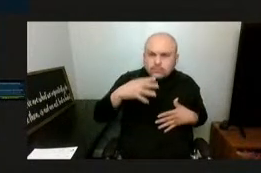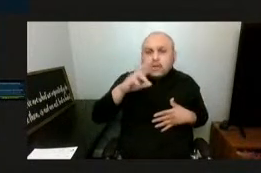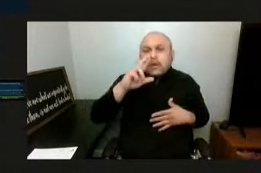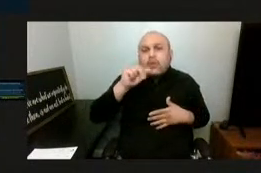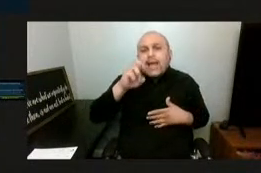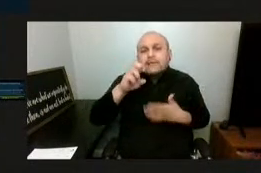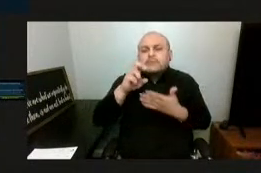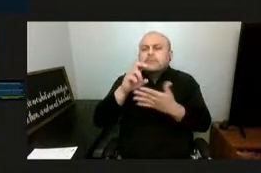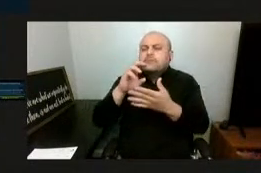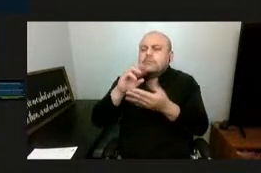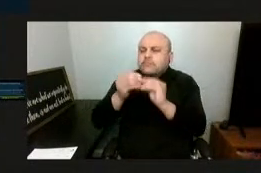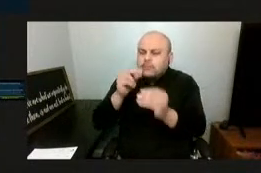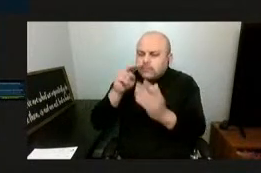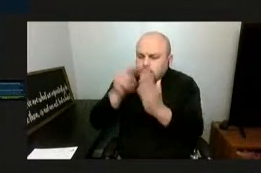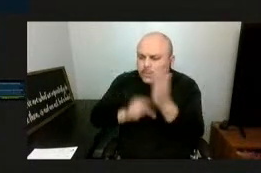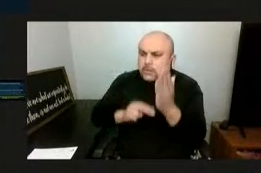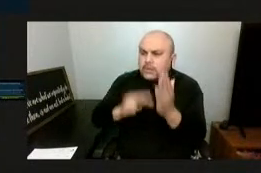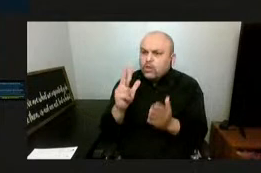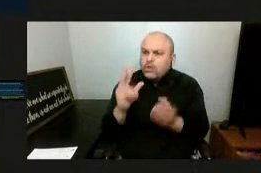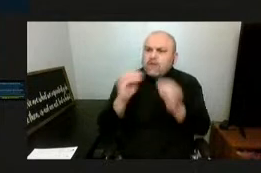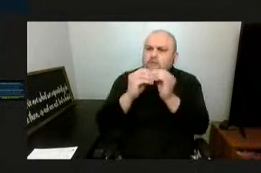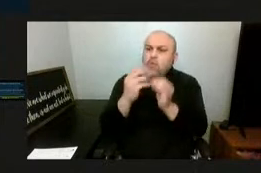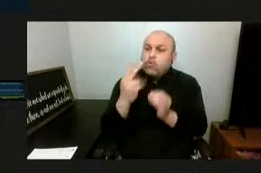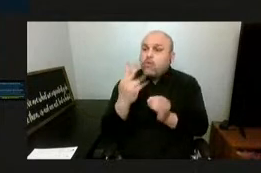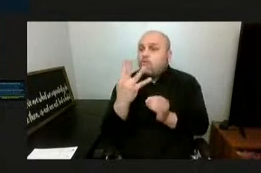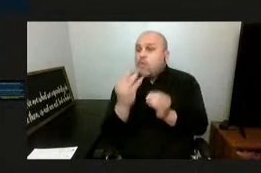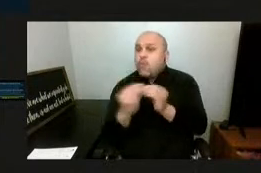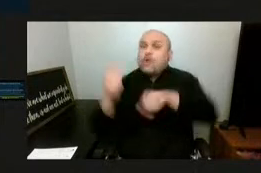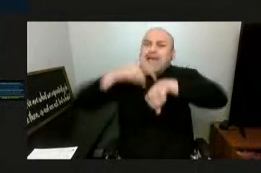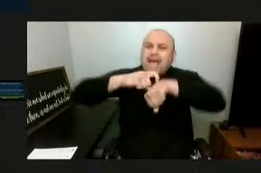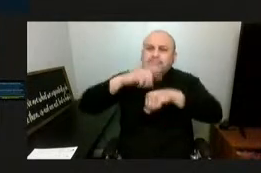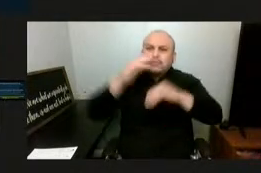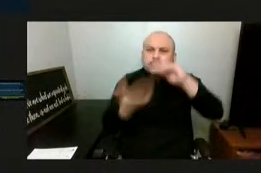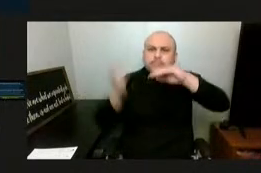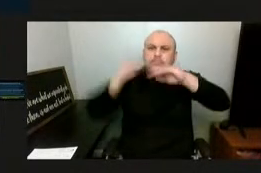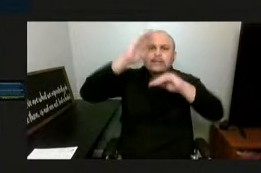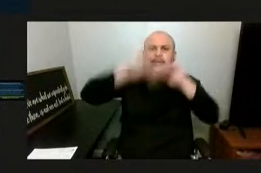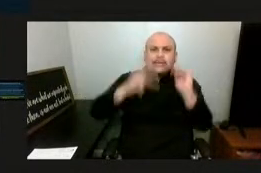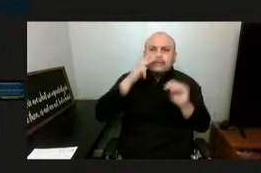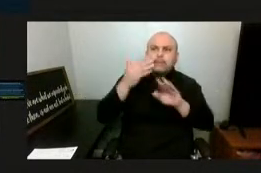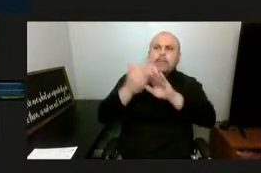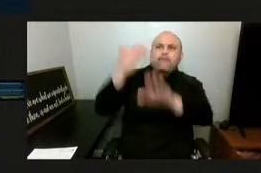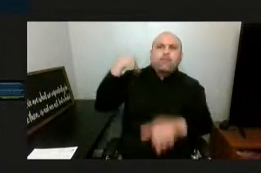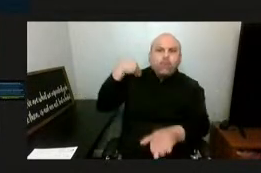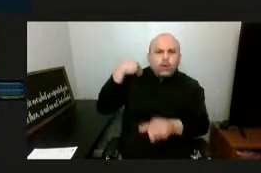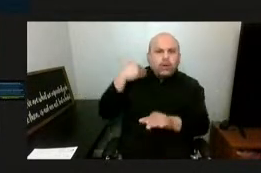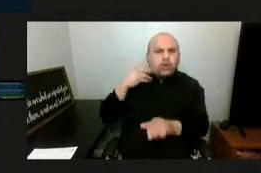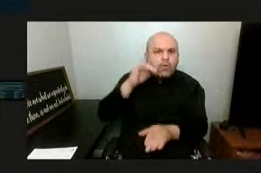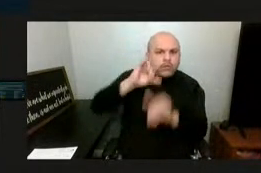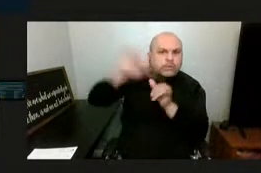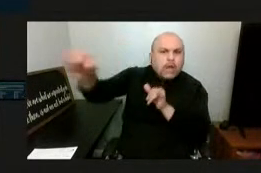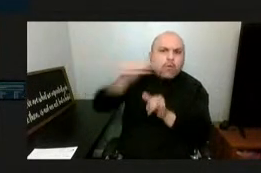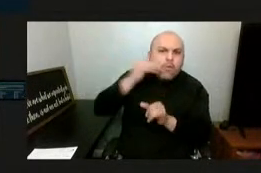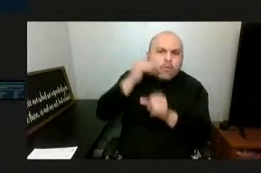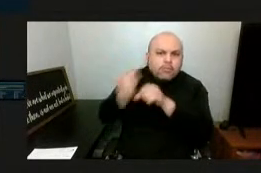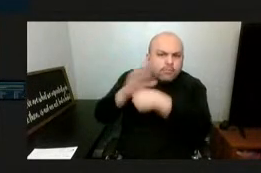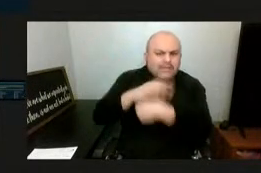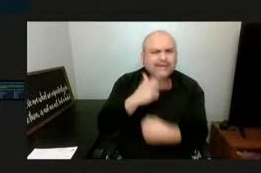4 times what they were before the pandemic. We're seeing increased overdoses and increased